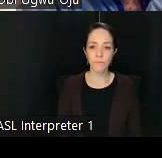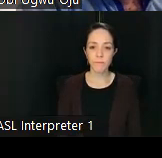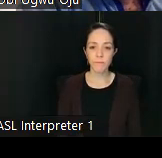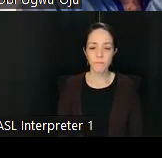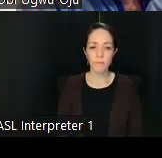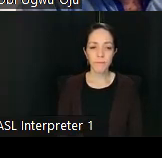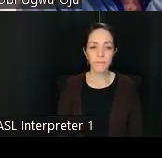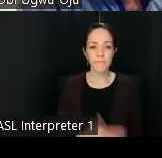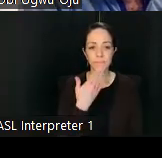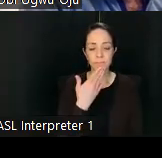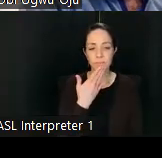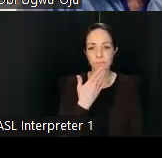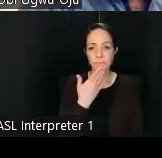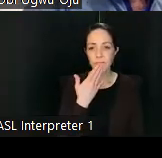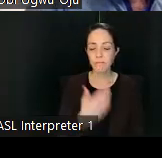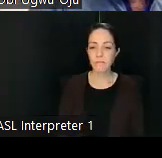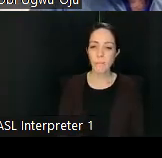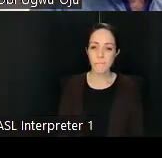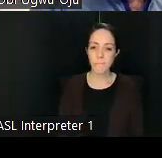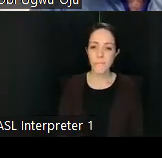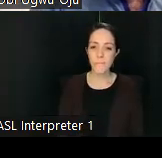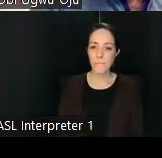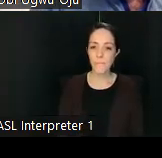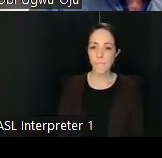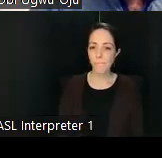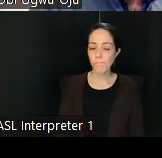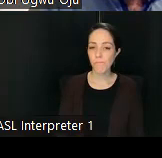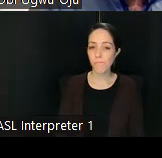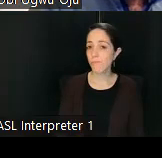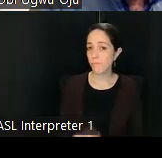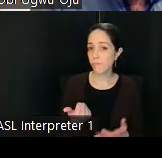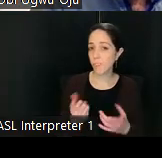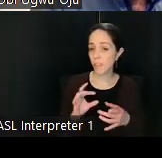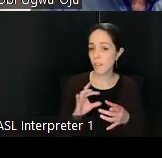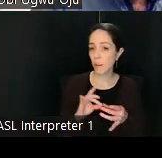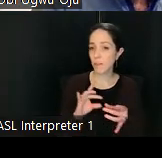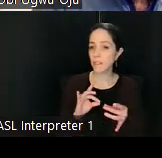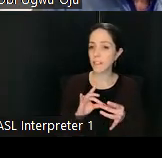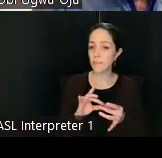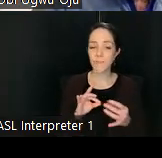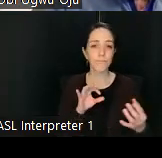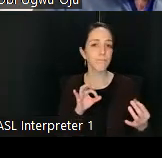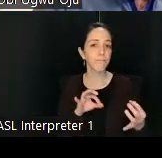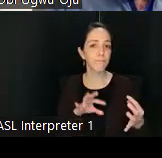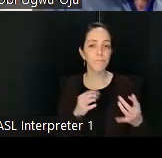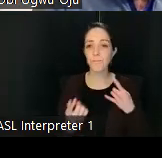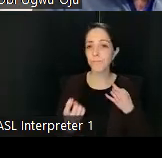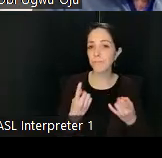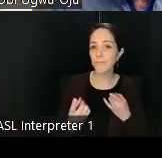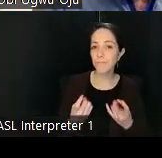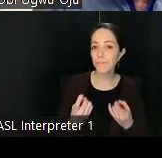Thank you, Co-Chair Obi. Do we have any comments, feedback, questions,